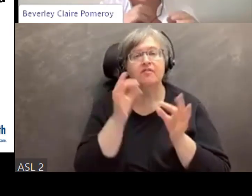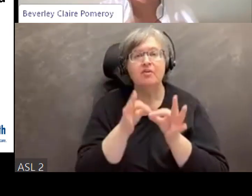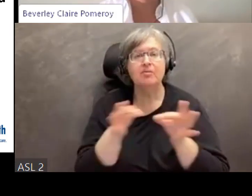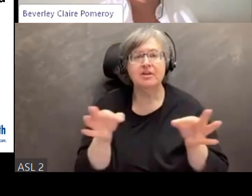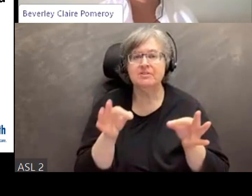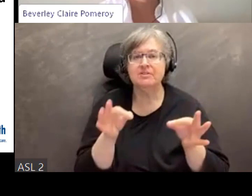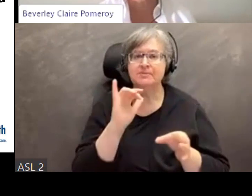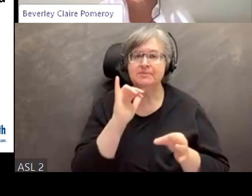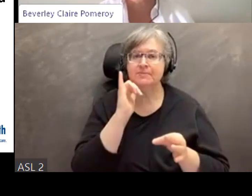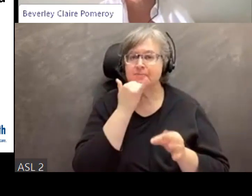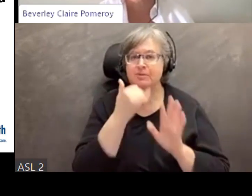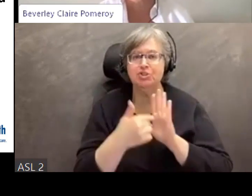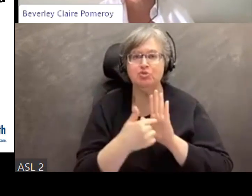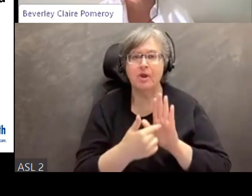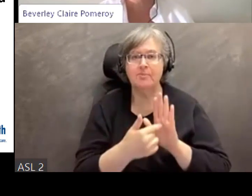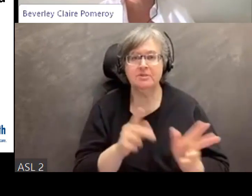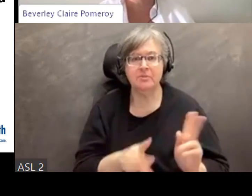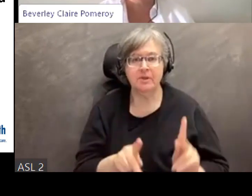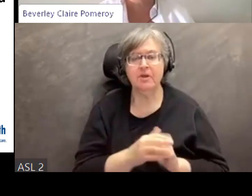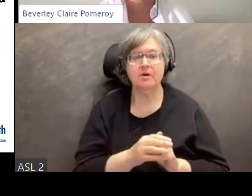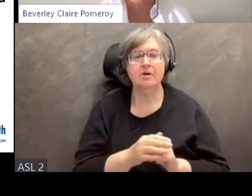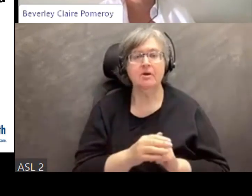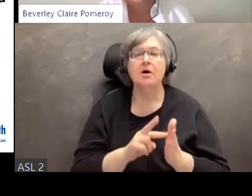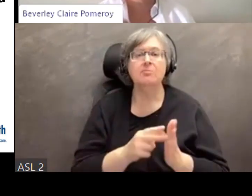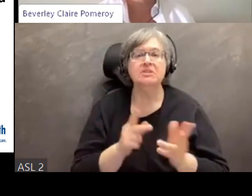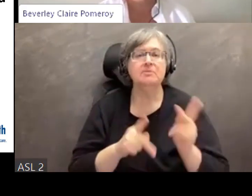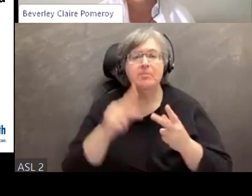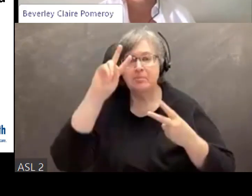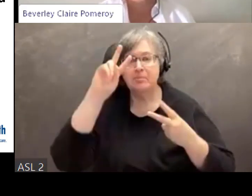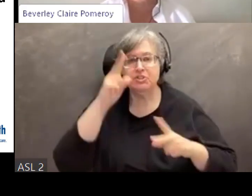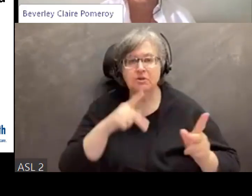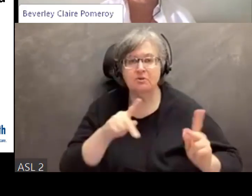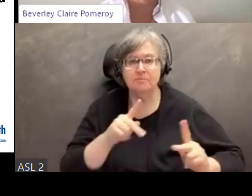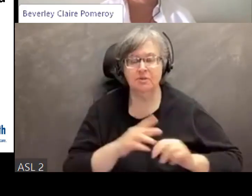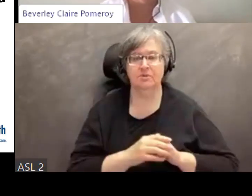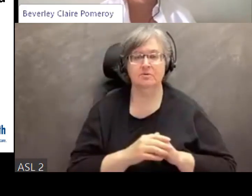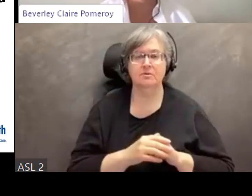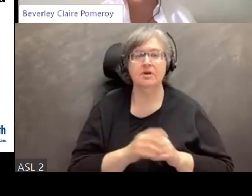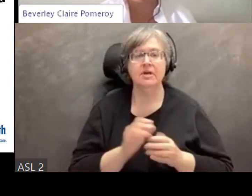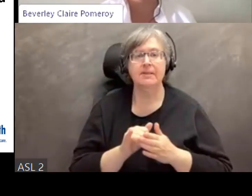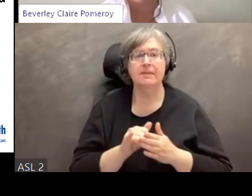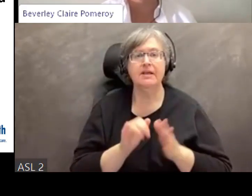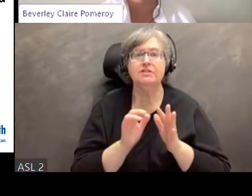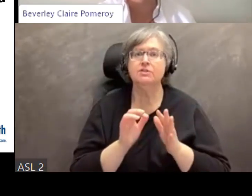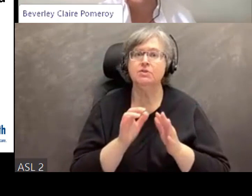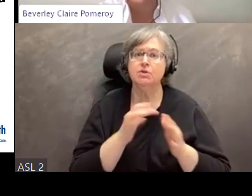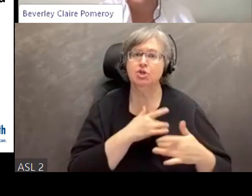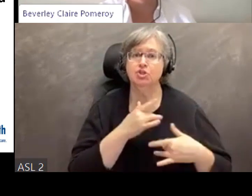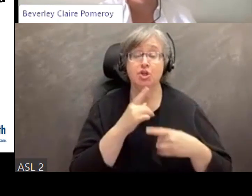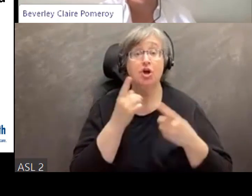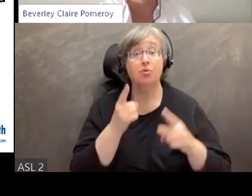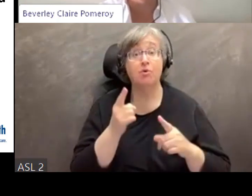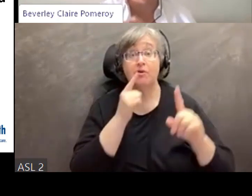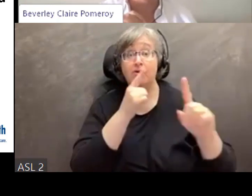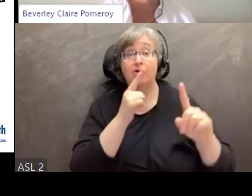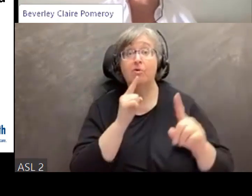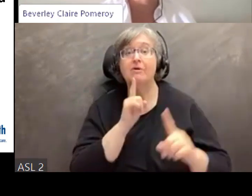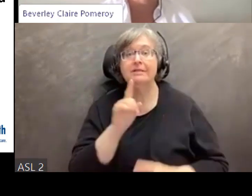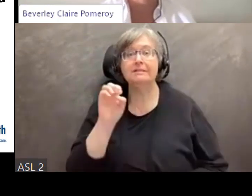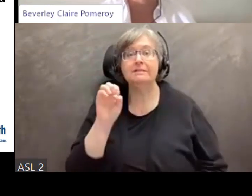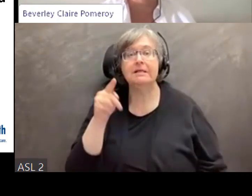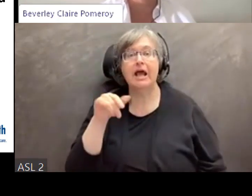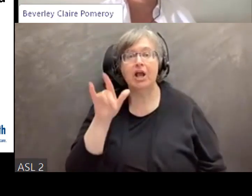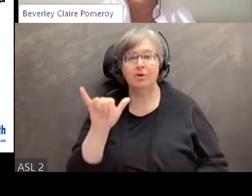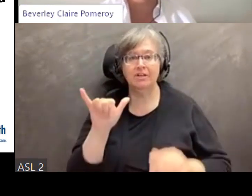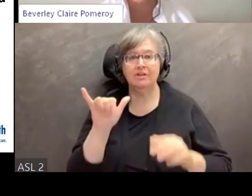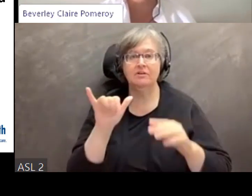When language misrepresents people, they are misunderstood. This is a significant concern when equity is the objective of